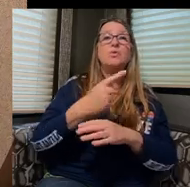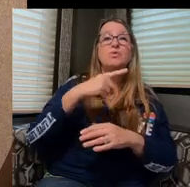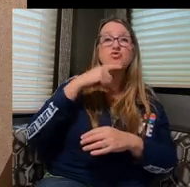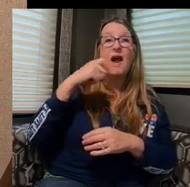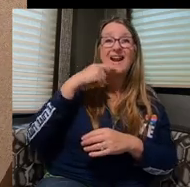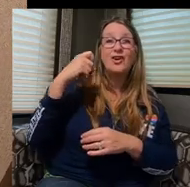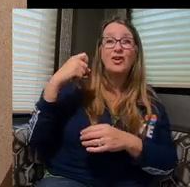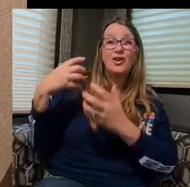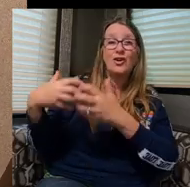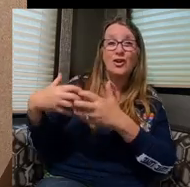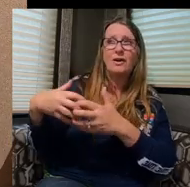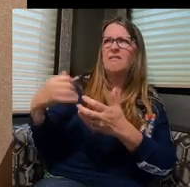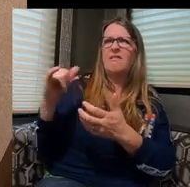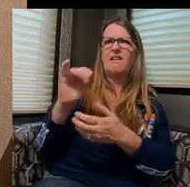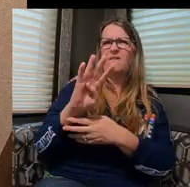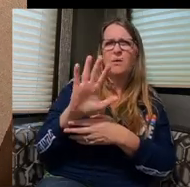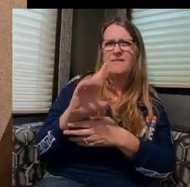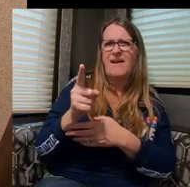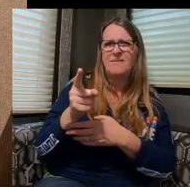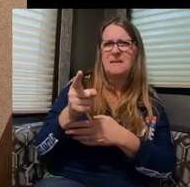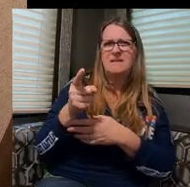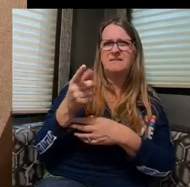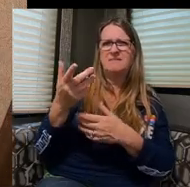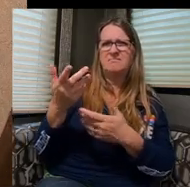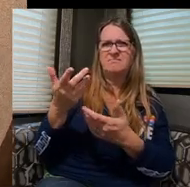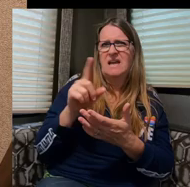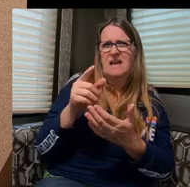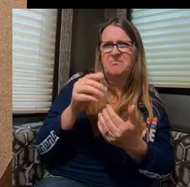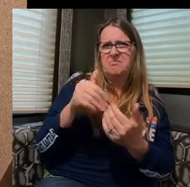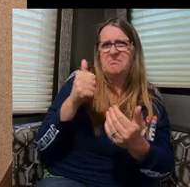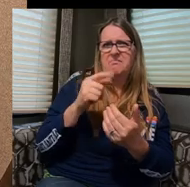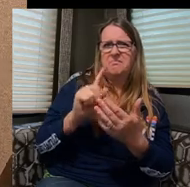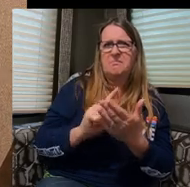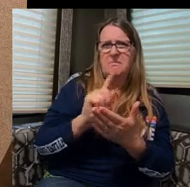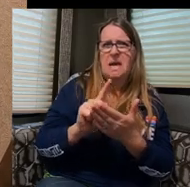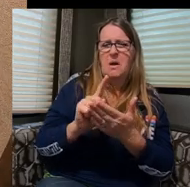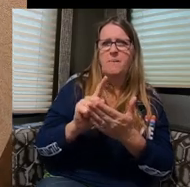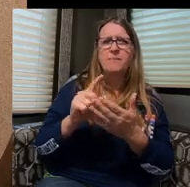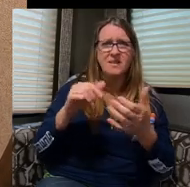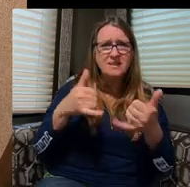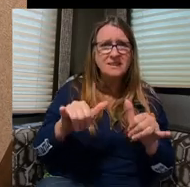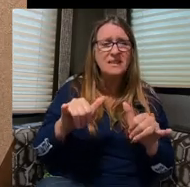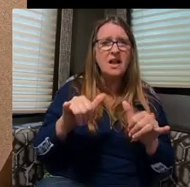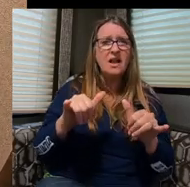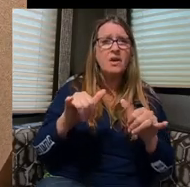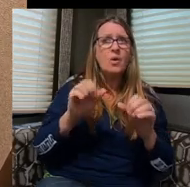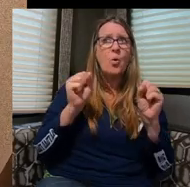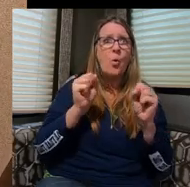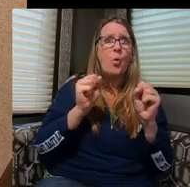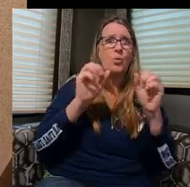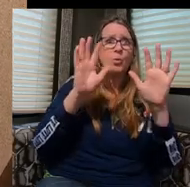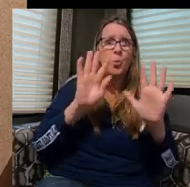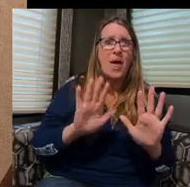you use a dryer, I think that's like 45 minutes to an hour. So you can still get stuff in